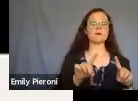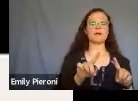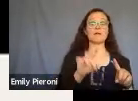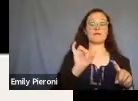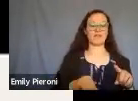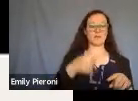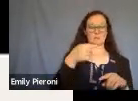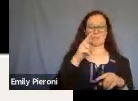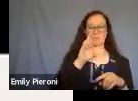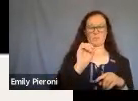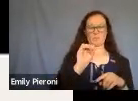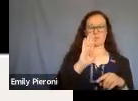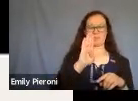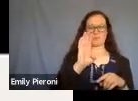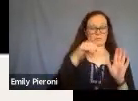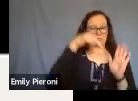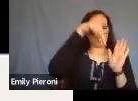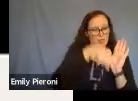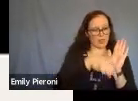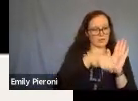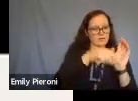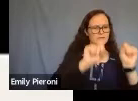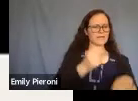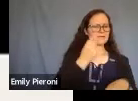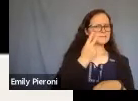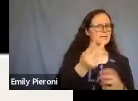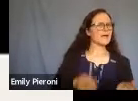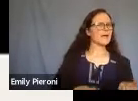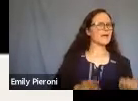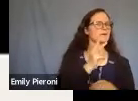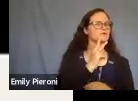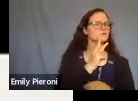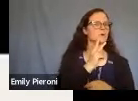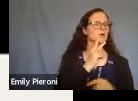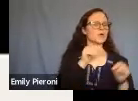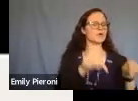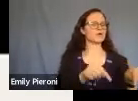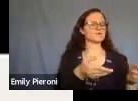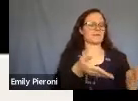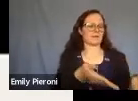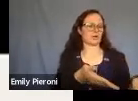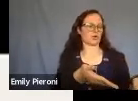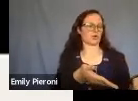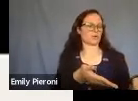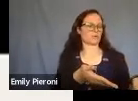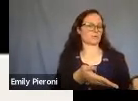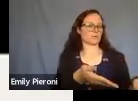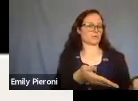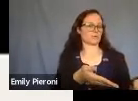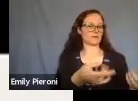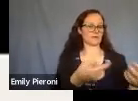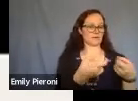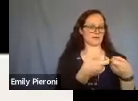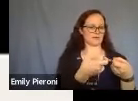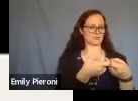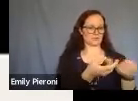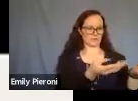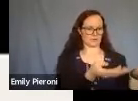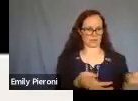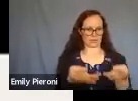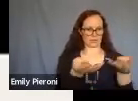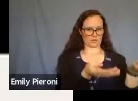profile, and you can actually, you know, see it through an electrical current that's generating a graph,